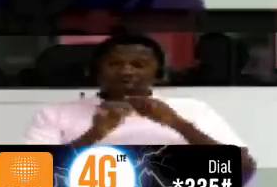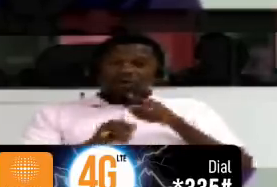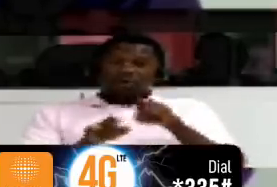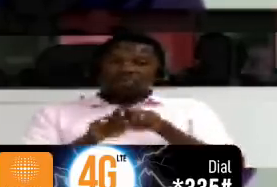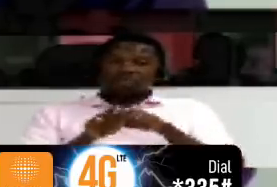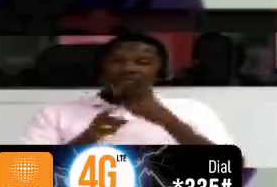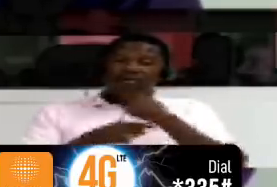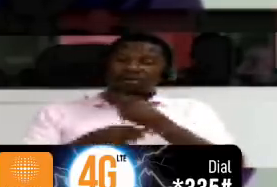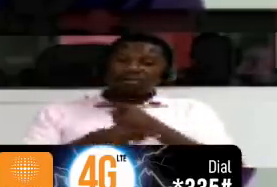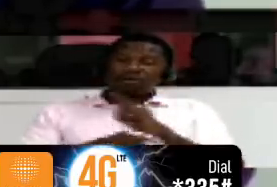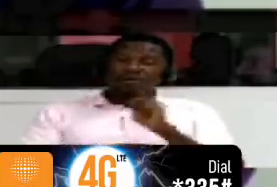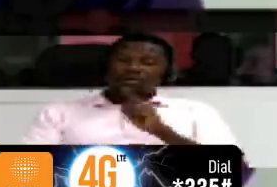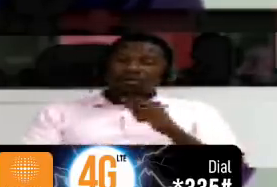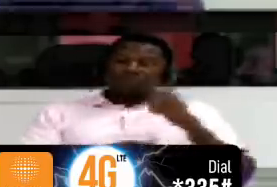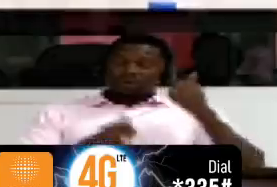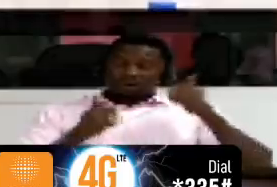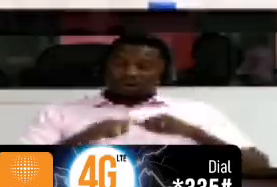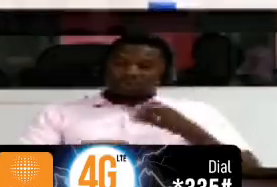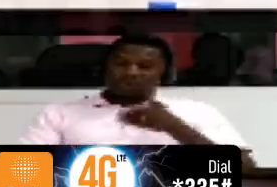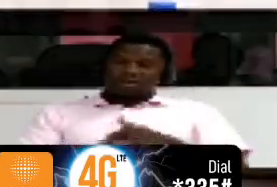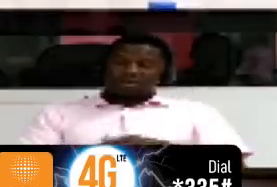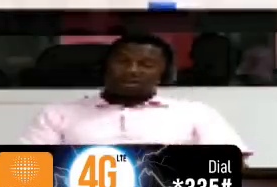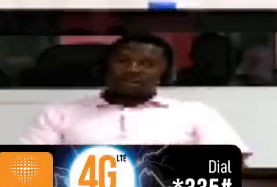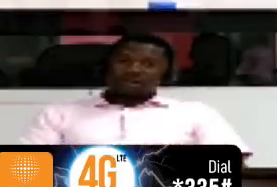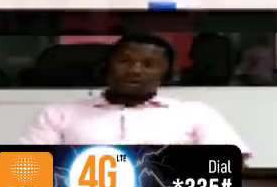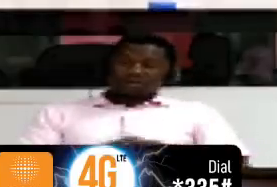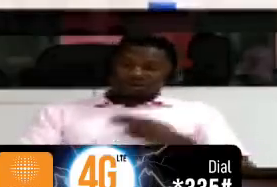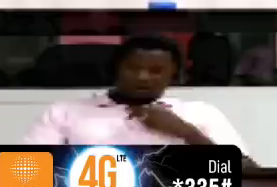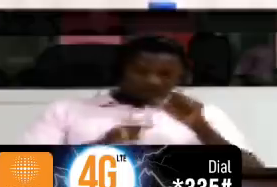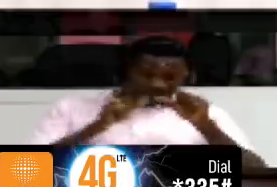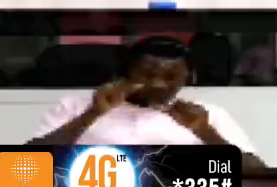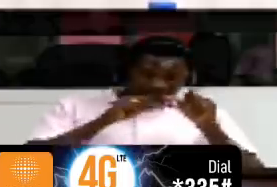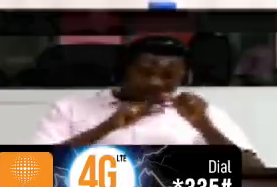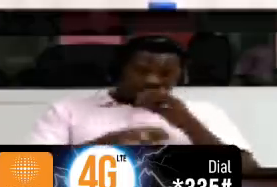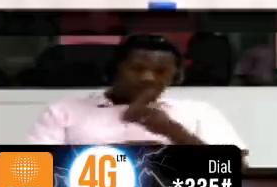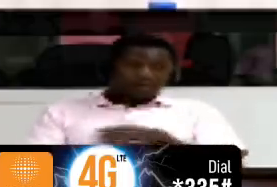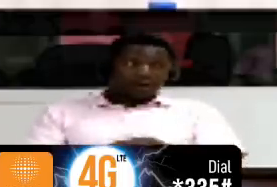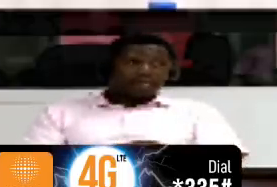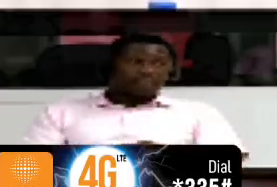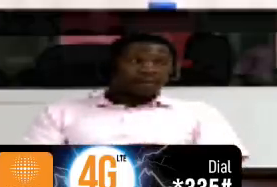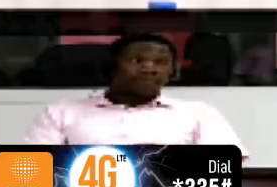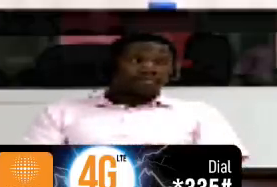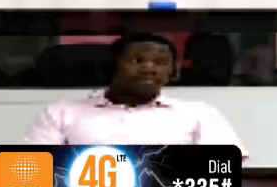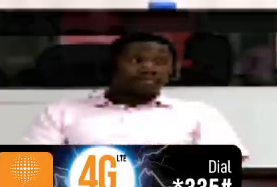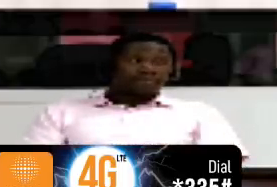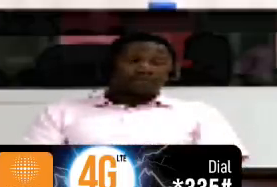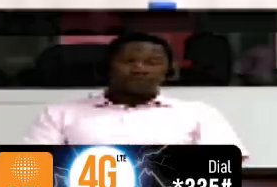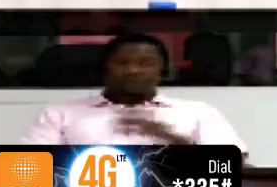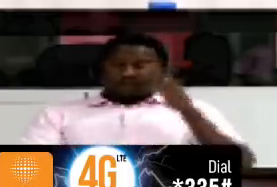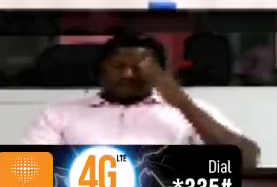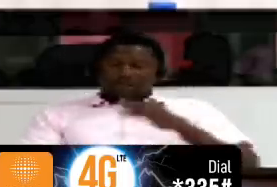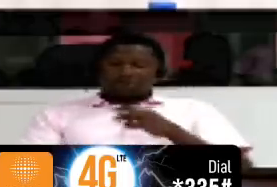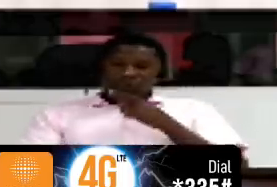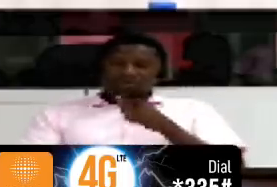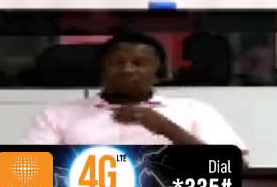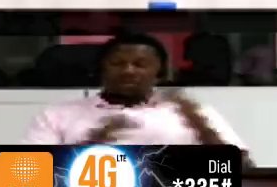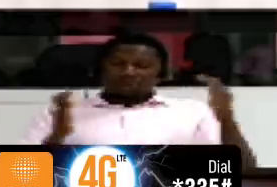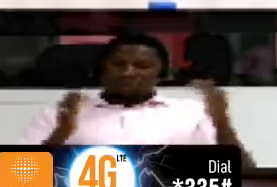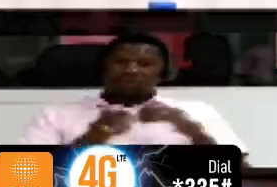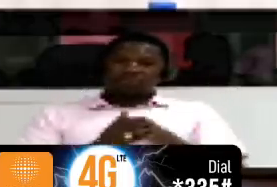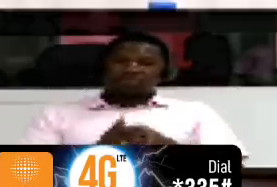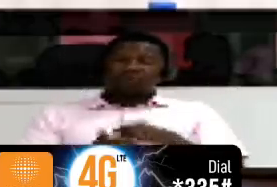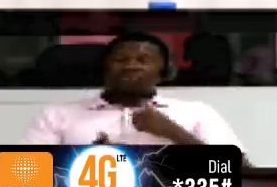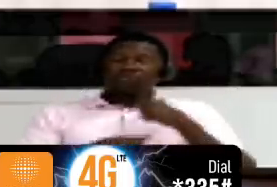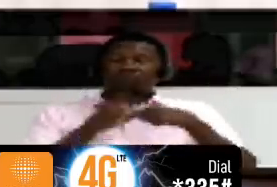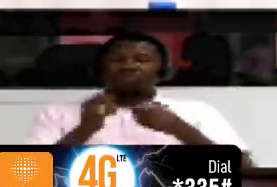Gambia, with what was going on here, and monitoring that. But anyway, thank you so much, Jammeh. As I said, it